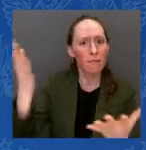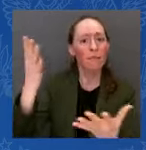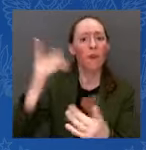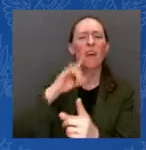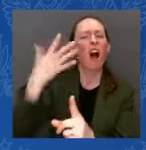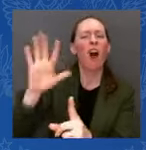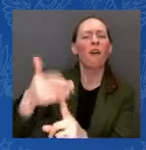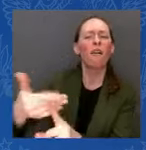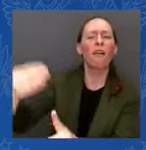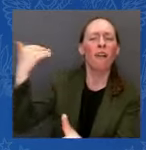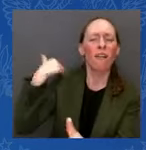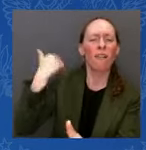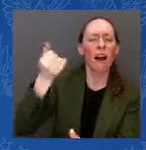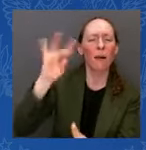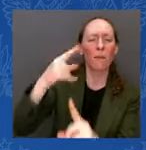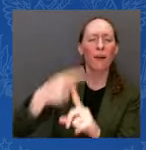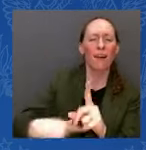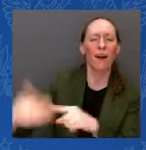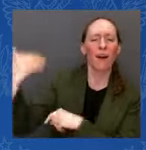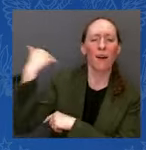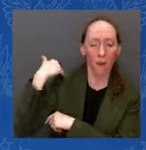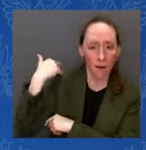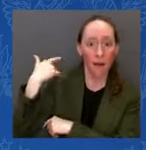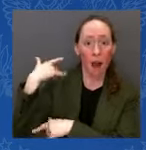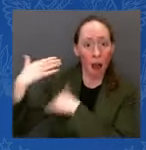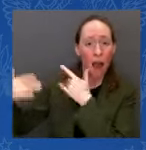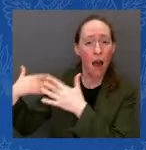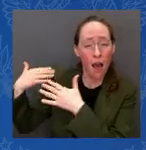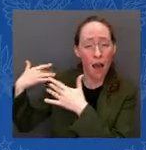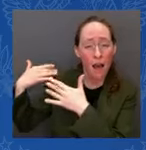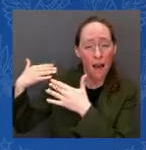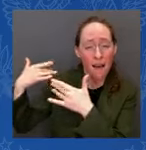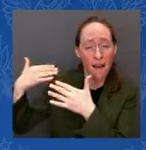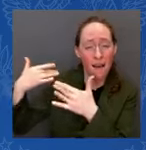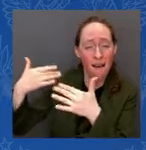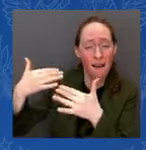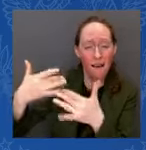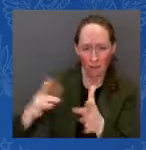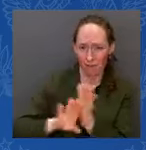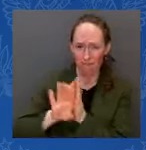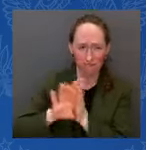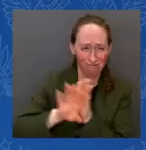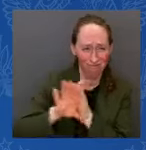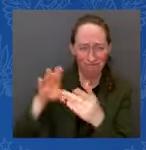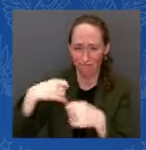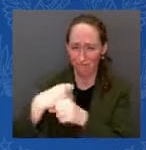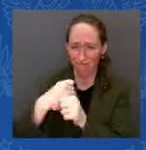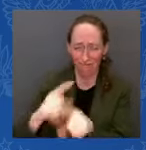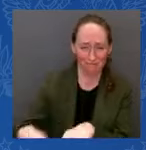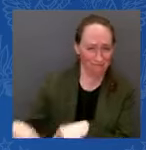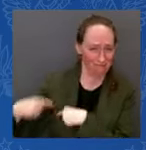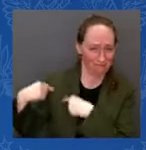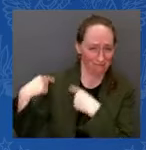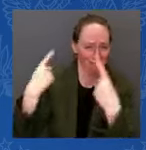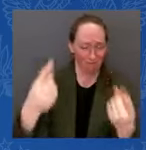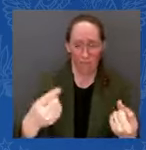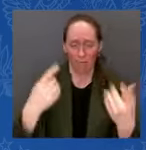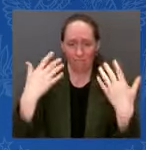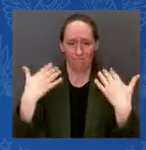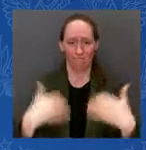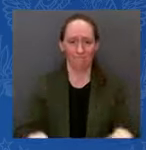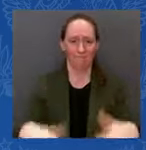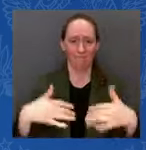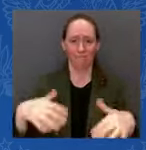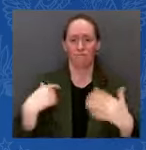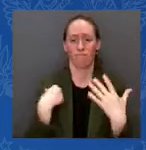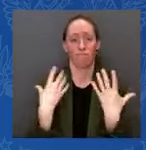and how quickly we'd accomplish it. And I want to thank the members of all of our teams who helped bring us to this pivotal moment sitting in